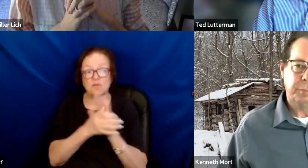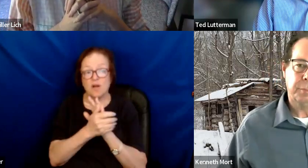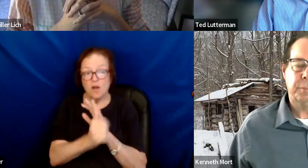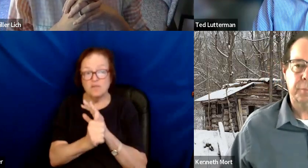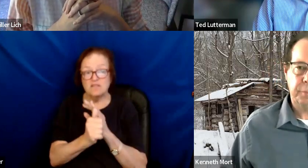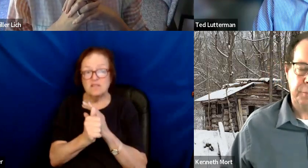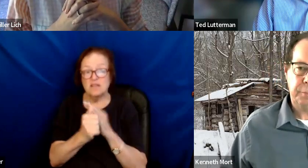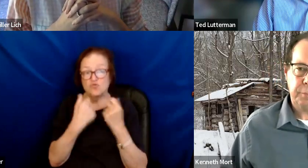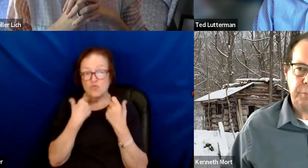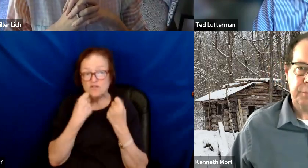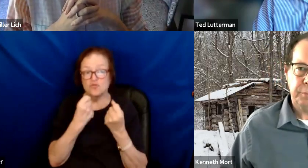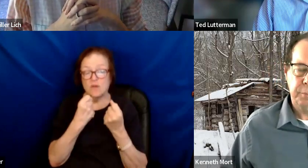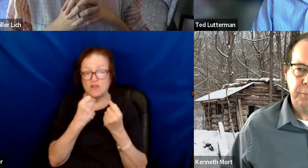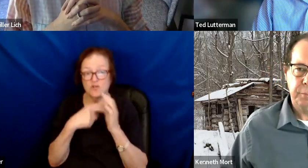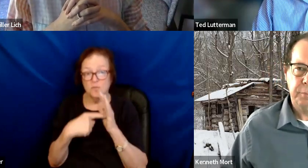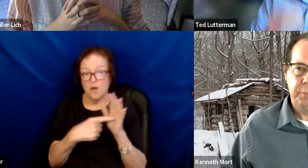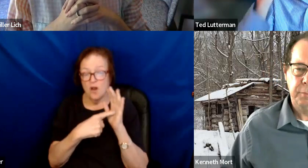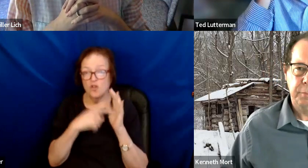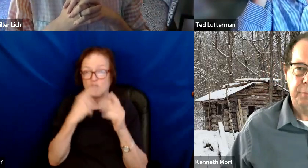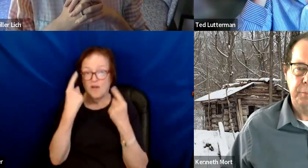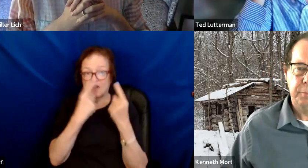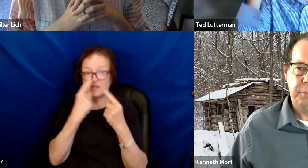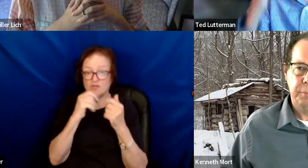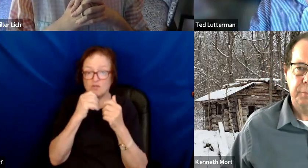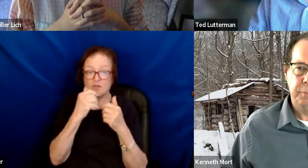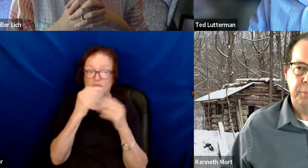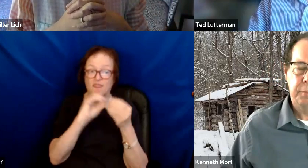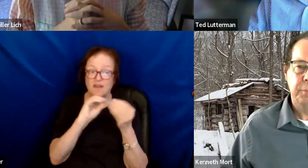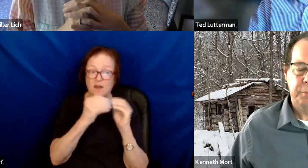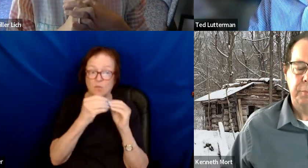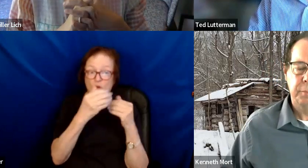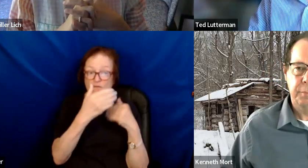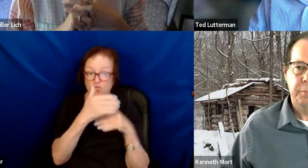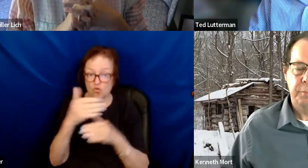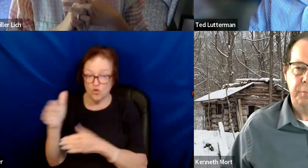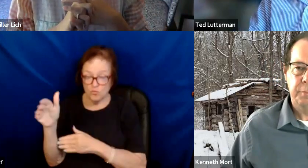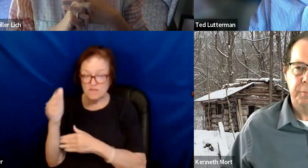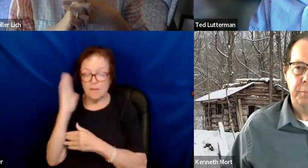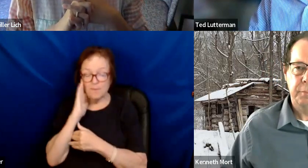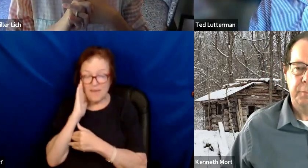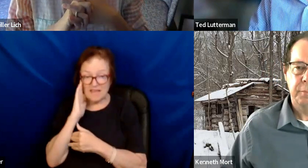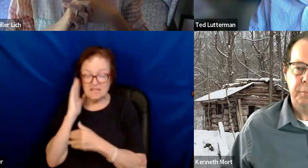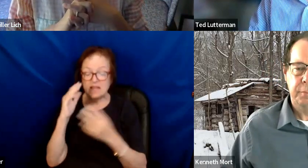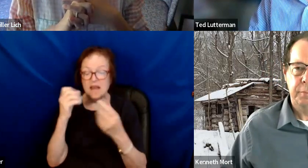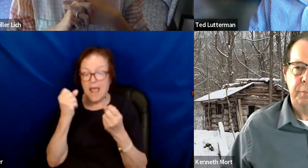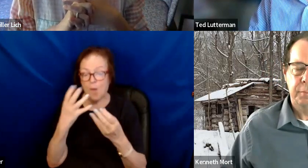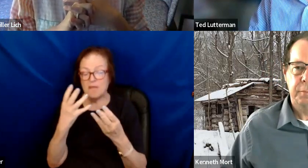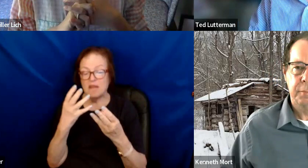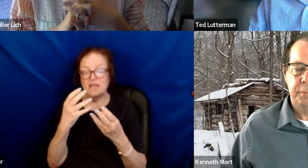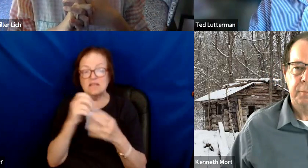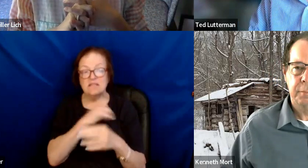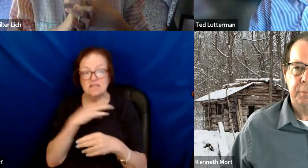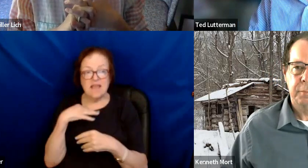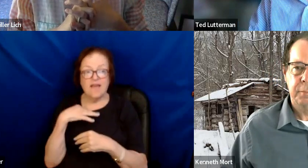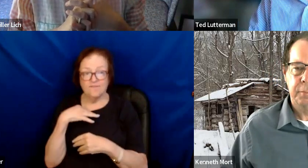that you need to keep into account not just how many rooms are available, for the competency restoration, but how many staffed rooms. So that's a simple